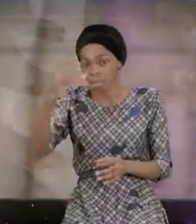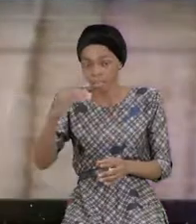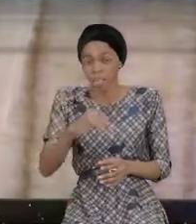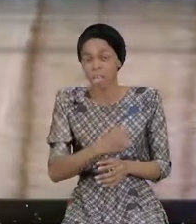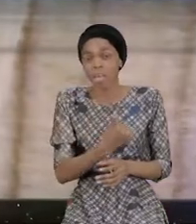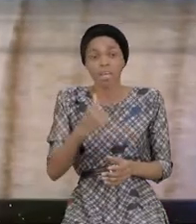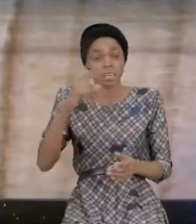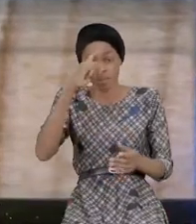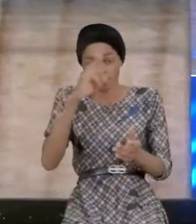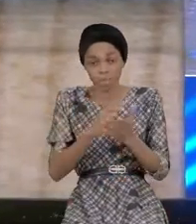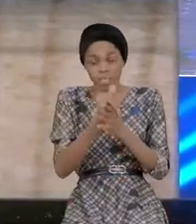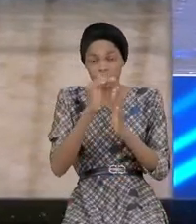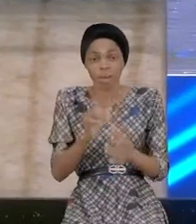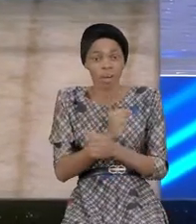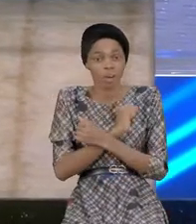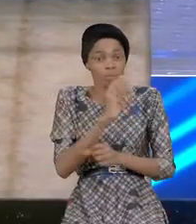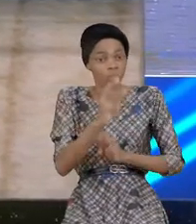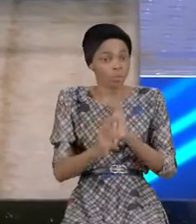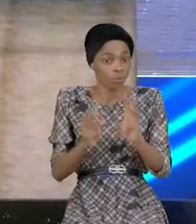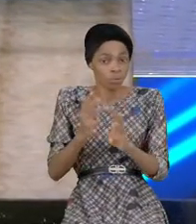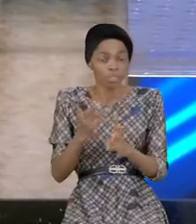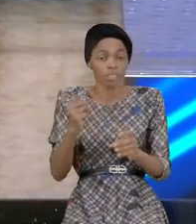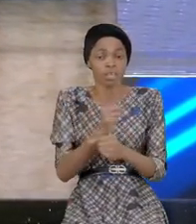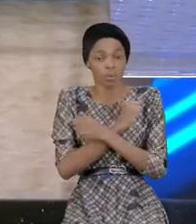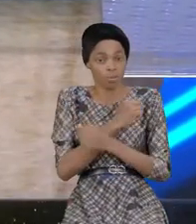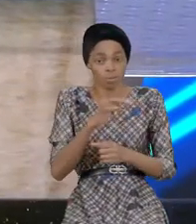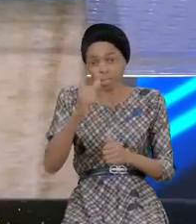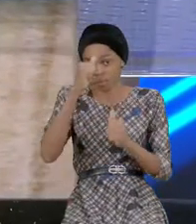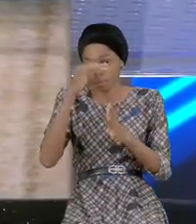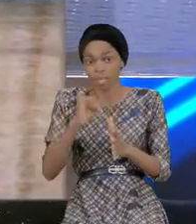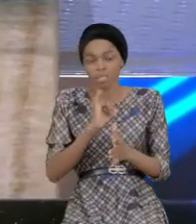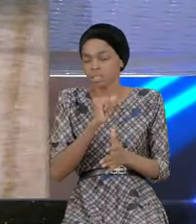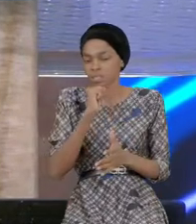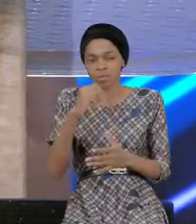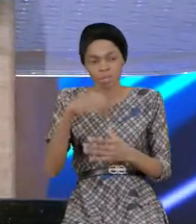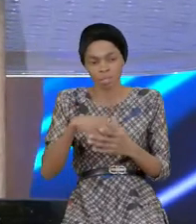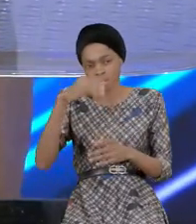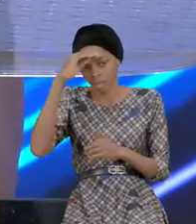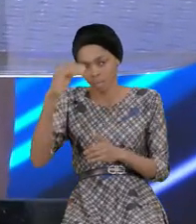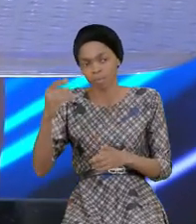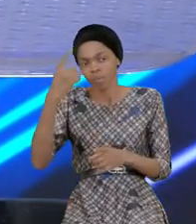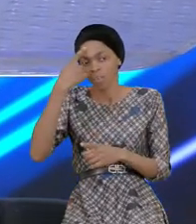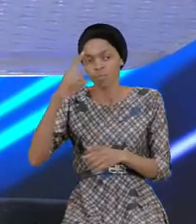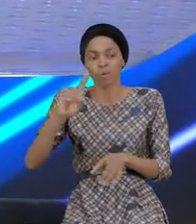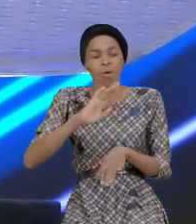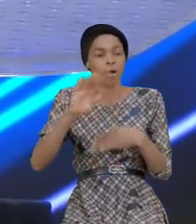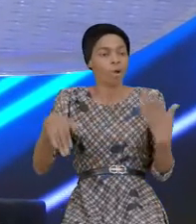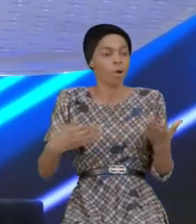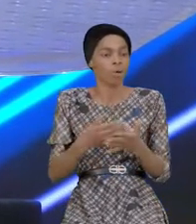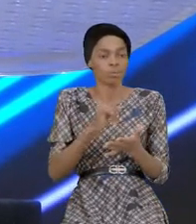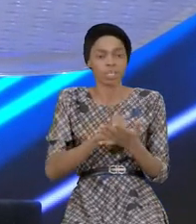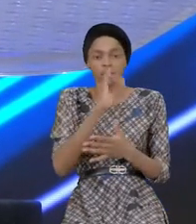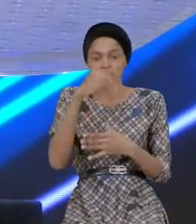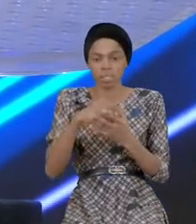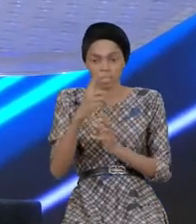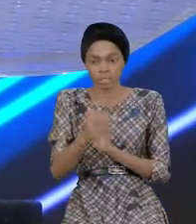the love of the Father is not in him. Look at verse 16. For all that is in the